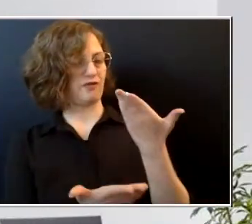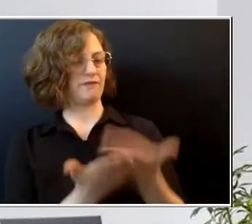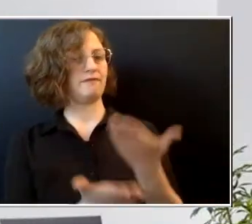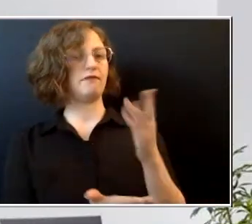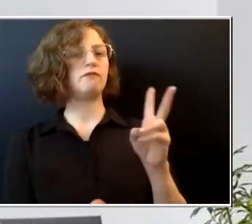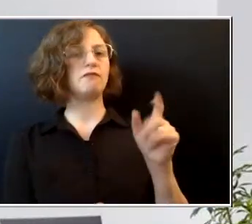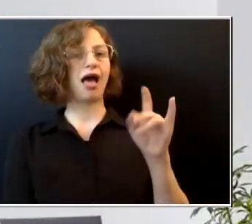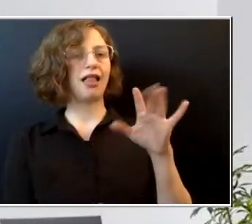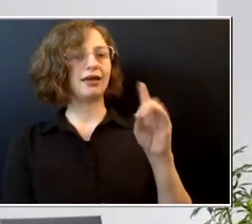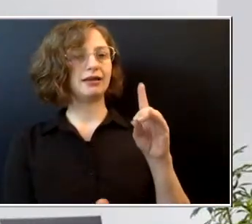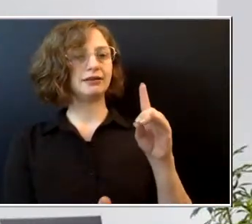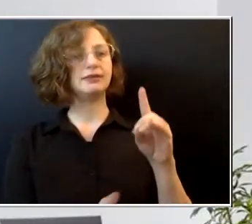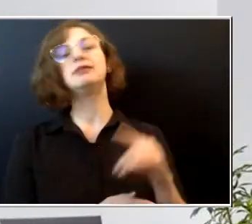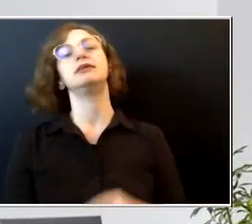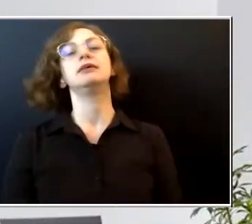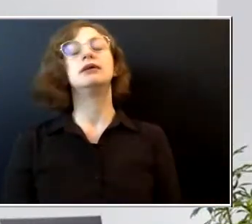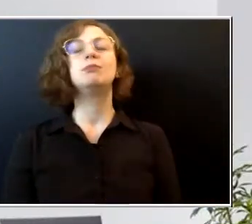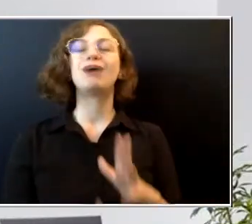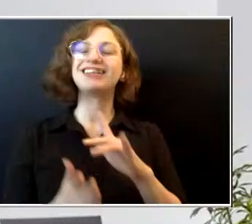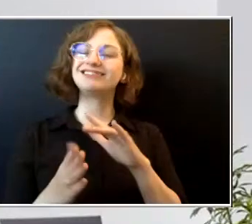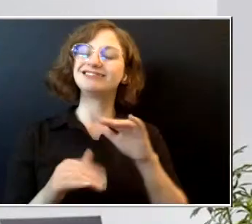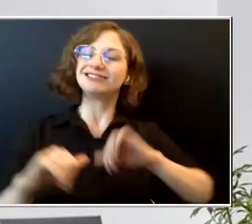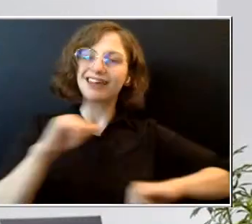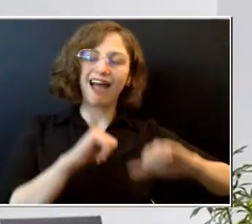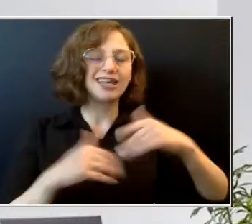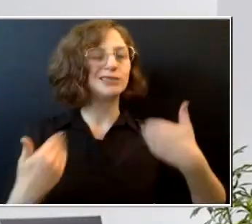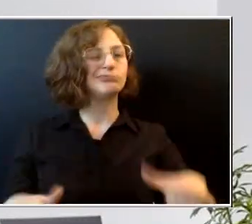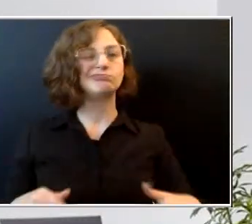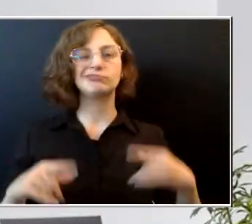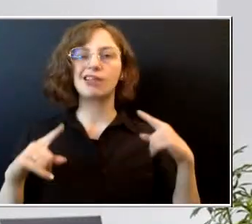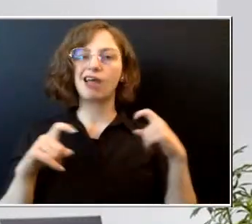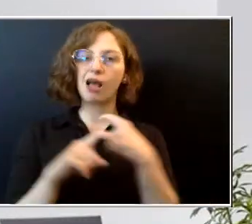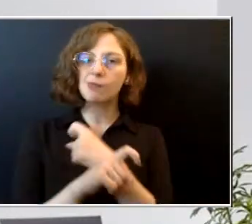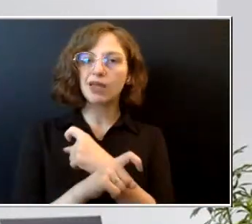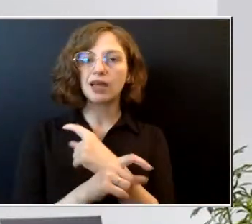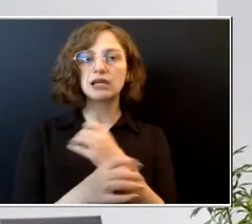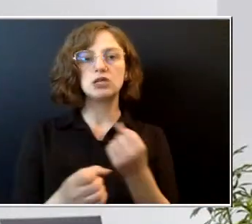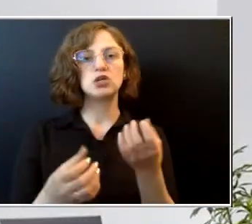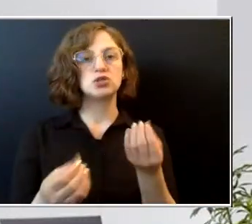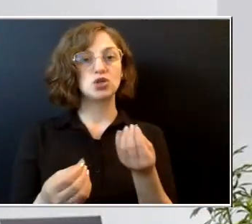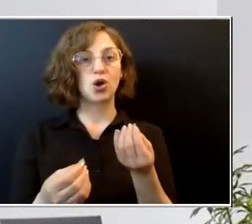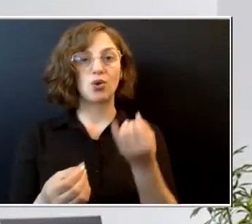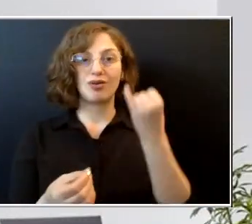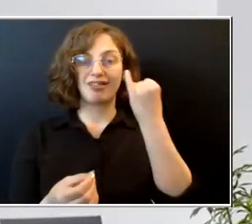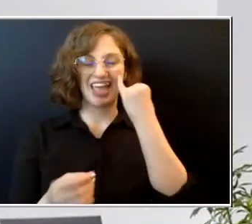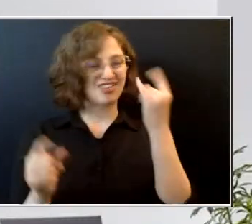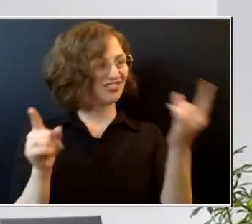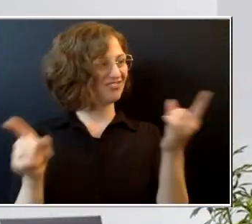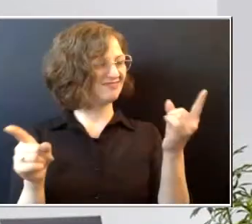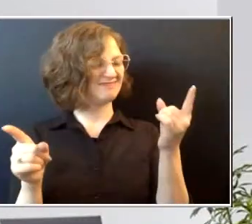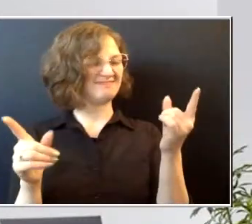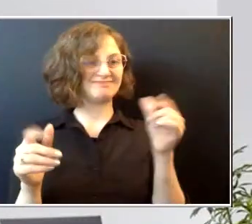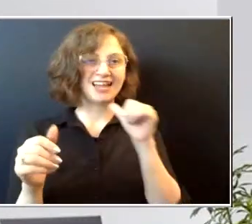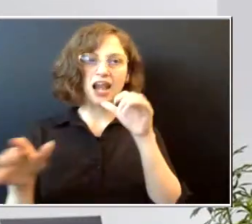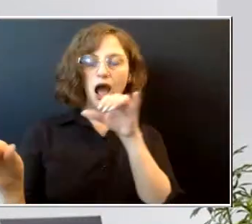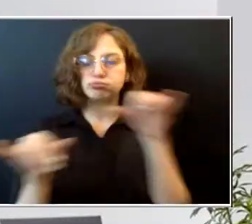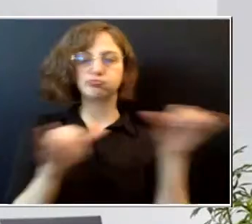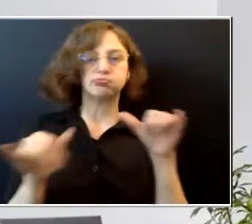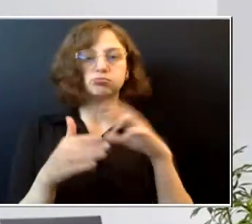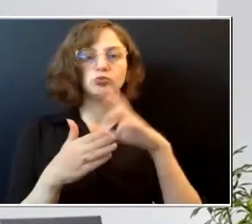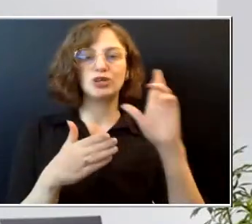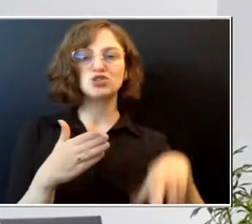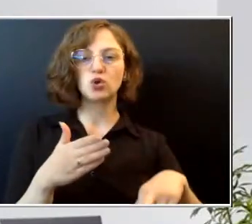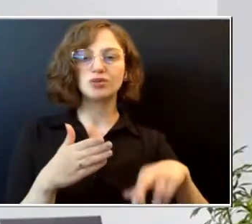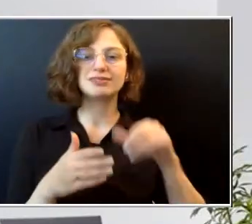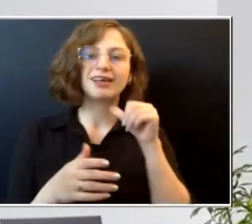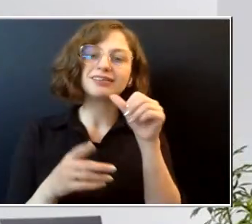is a complicated area, and so the fact that people don't get the exact same results all the time is perhaps not surprising, but there